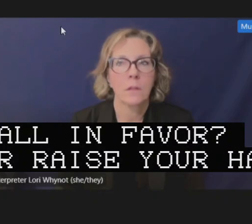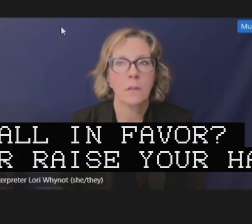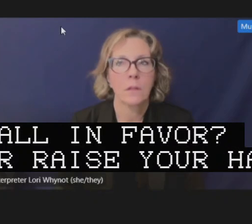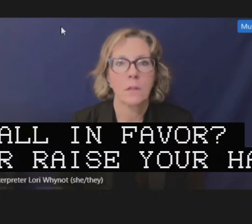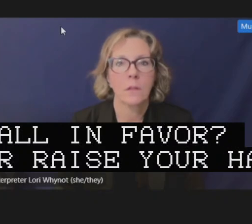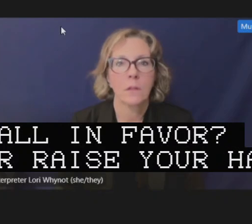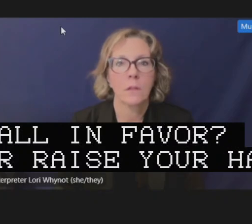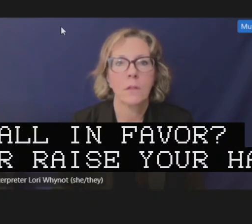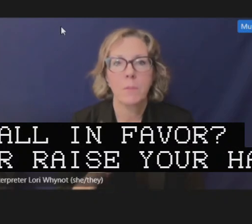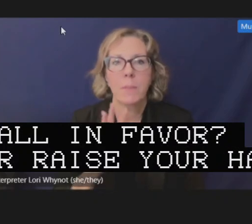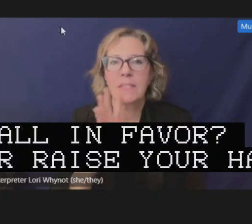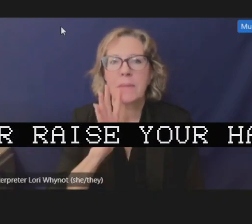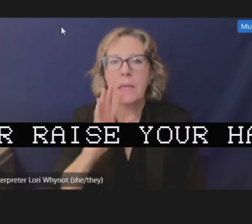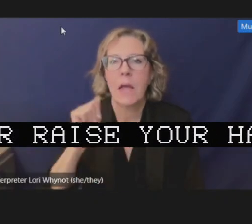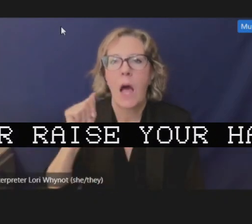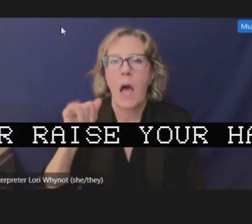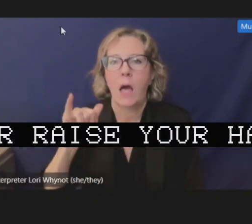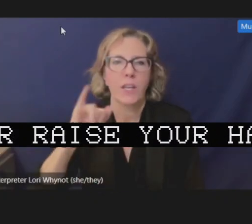Aye.